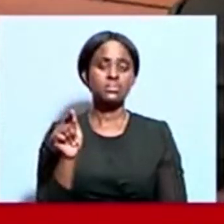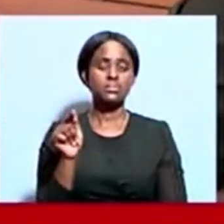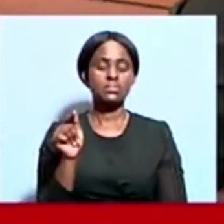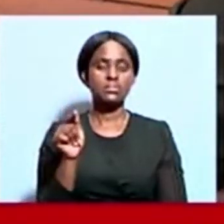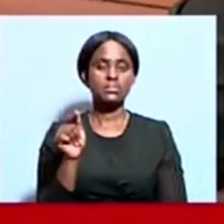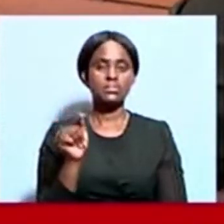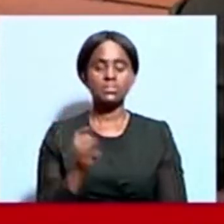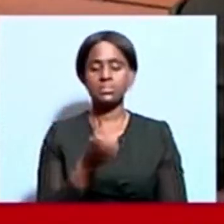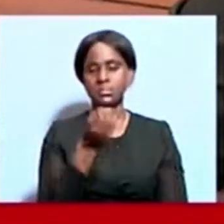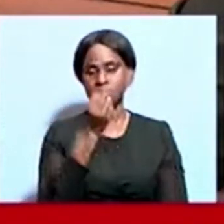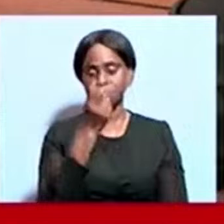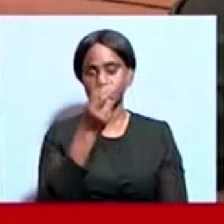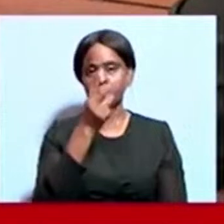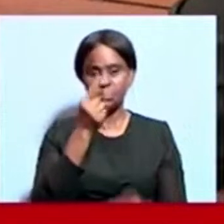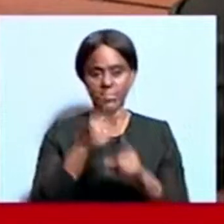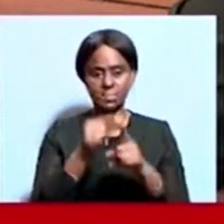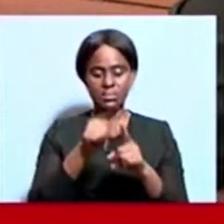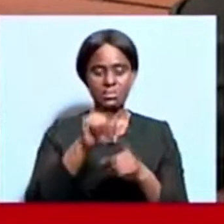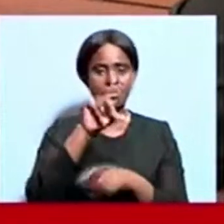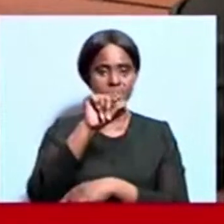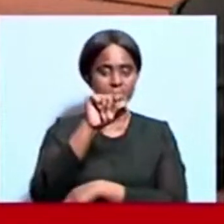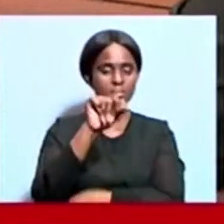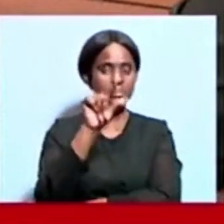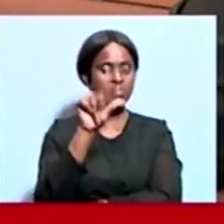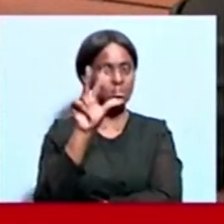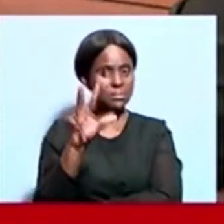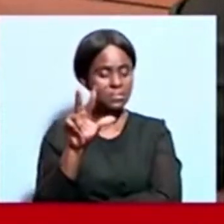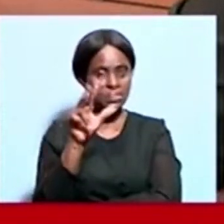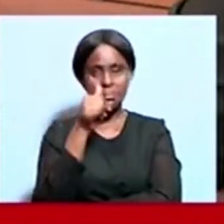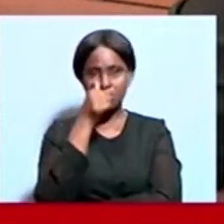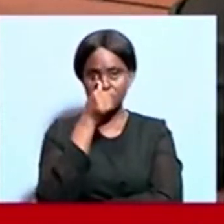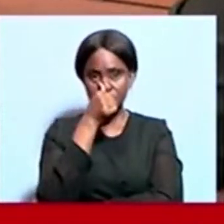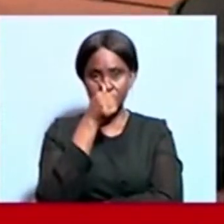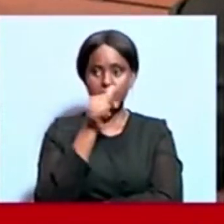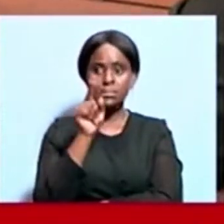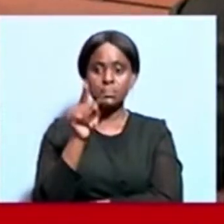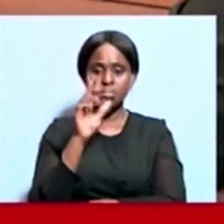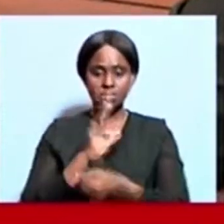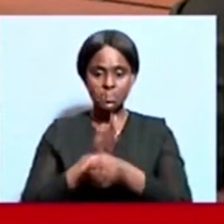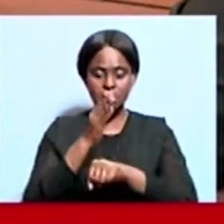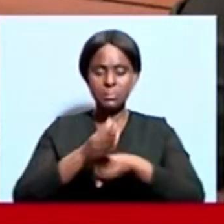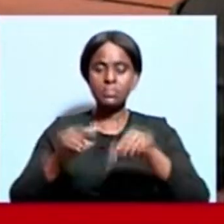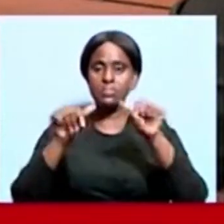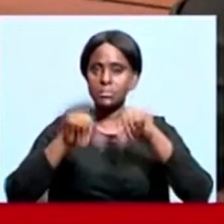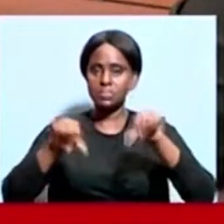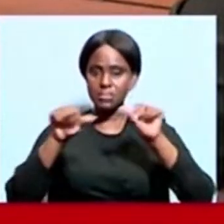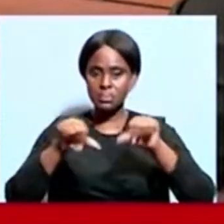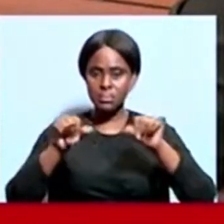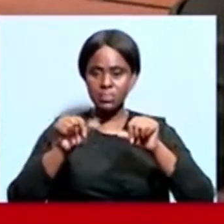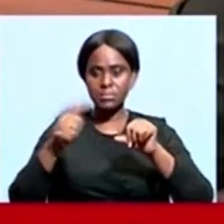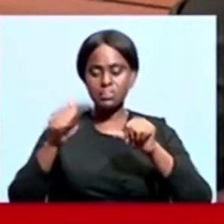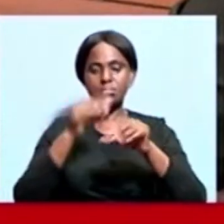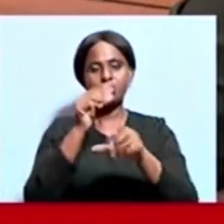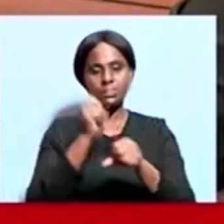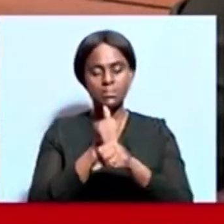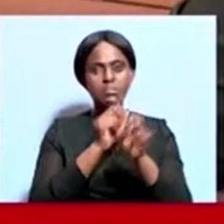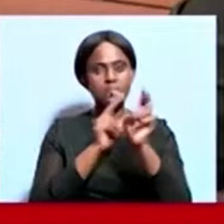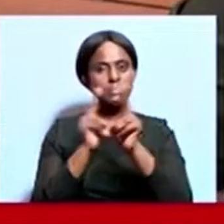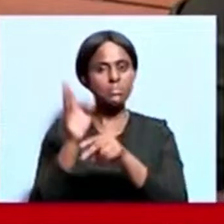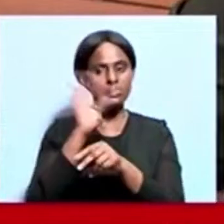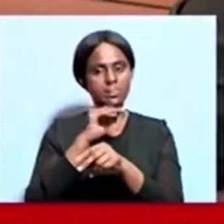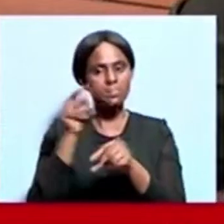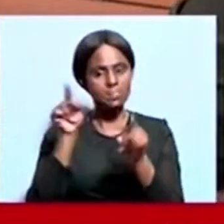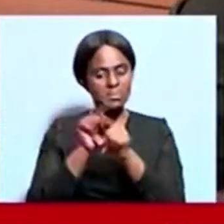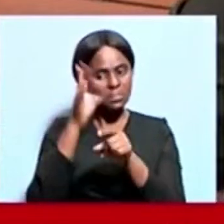on 12th December 2023. That was after audit. Have you received the response? And